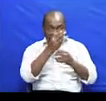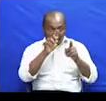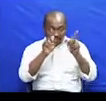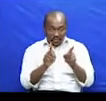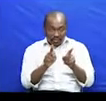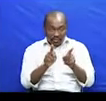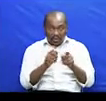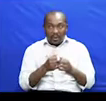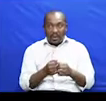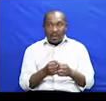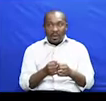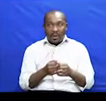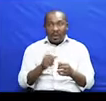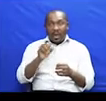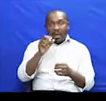was